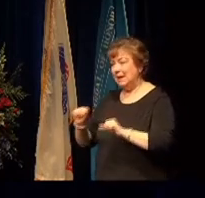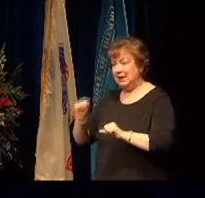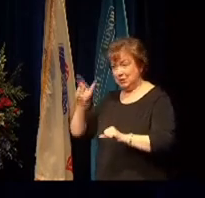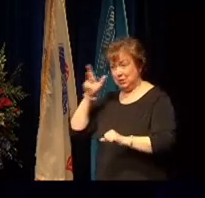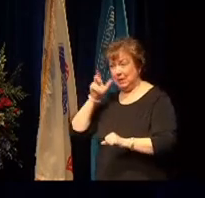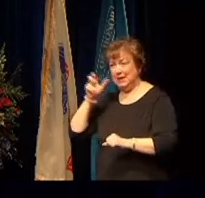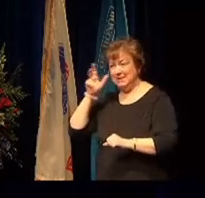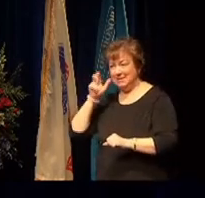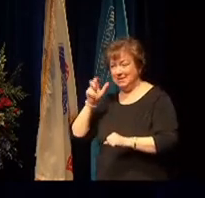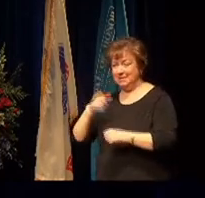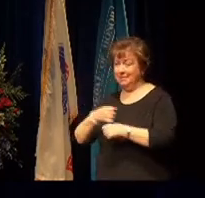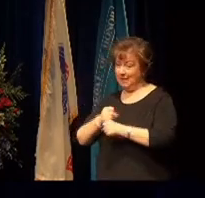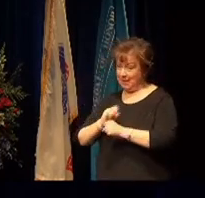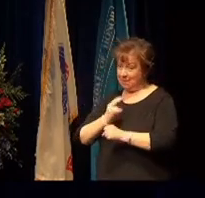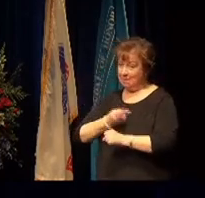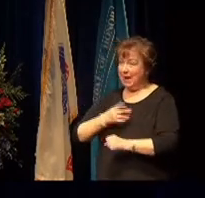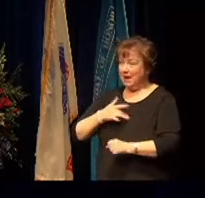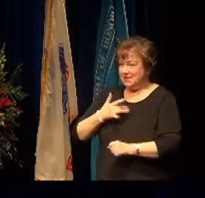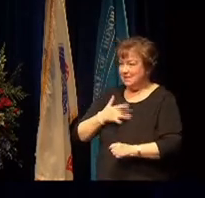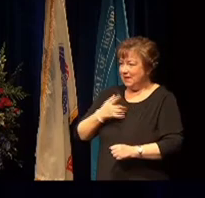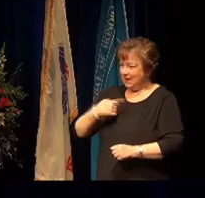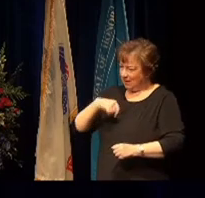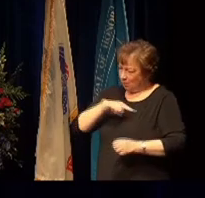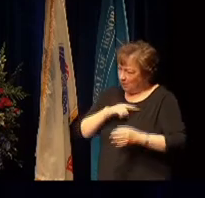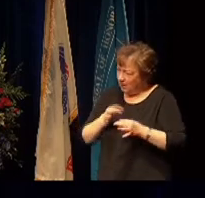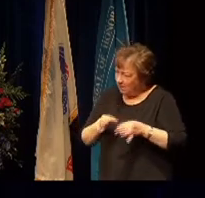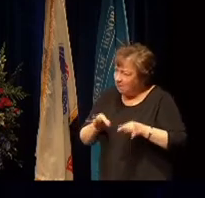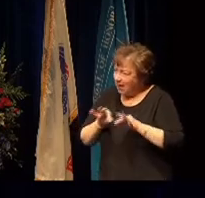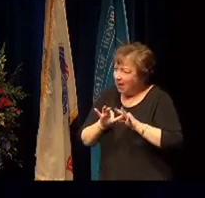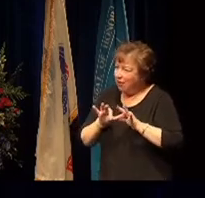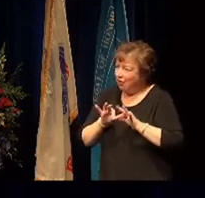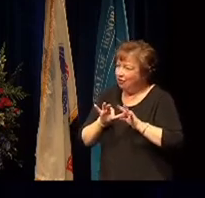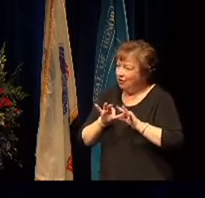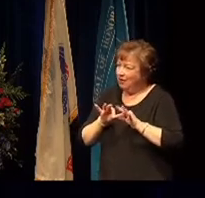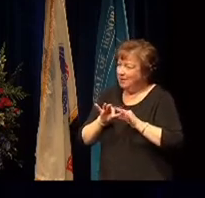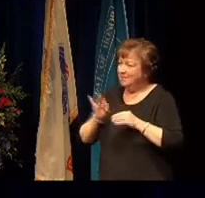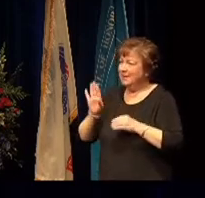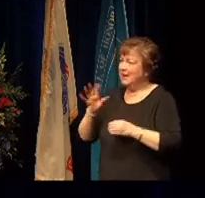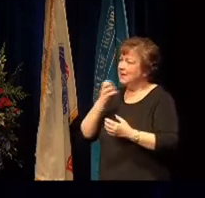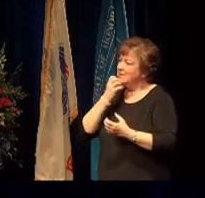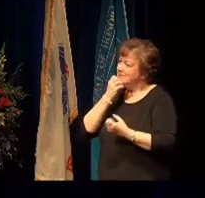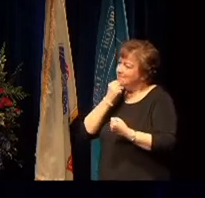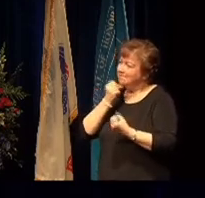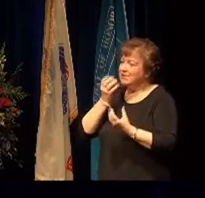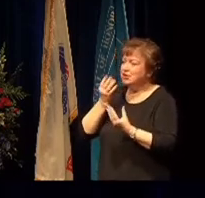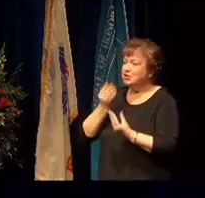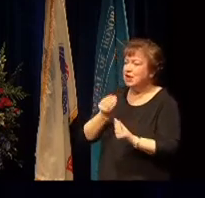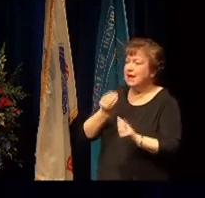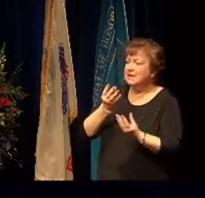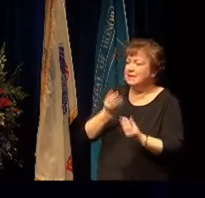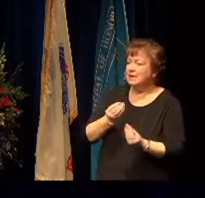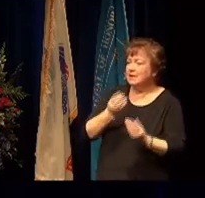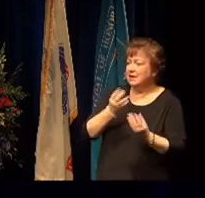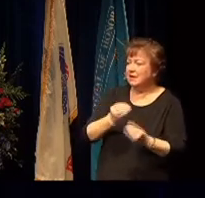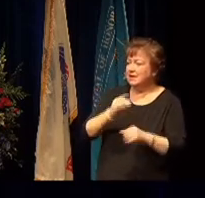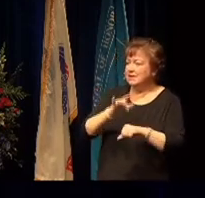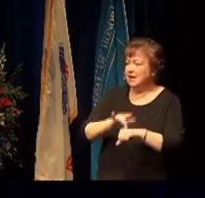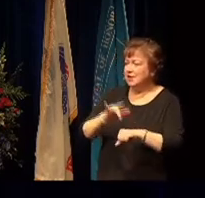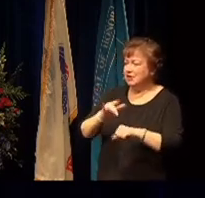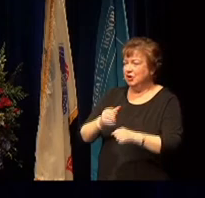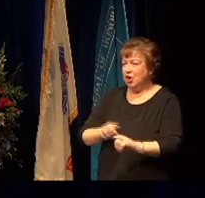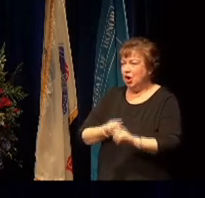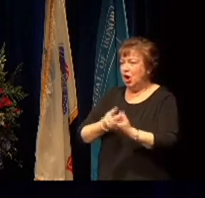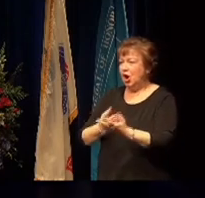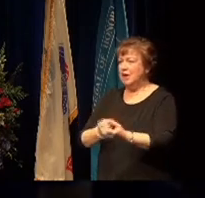He made us feel as though we mattered. His gentleness created a wave that gave us the capability